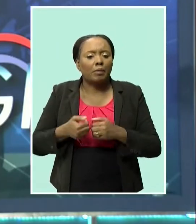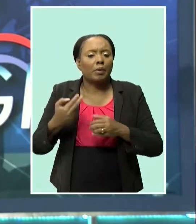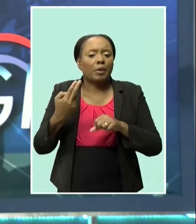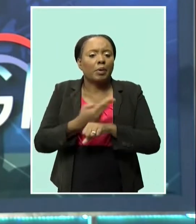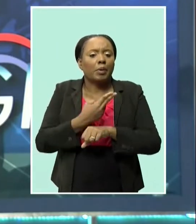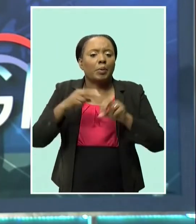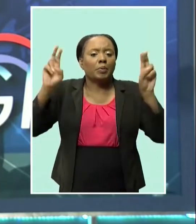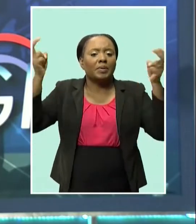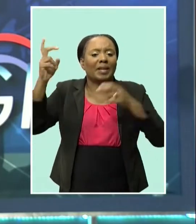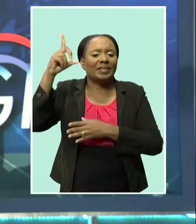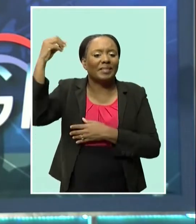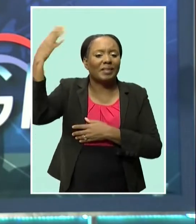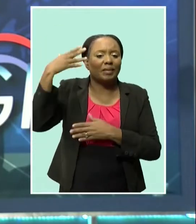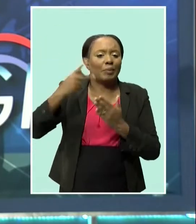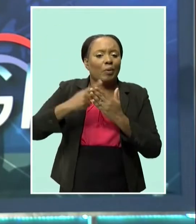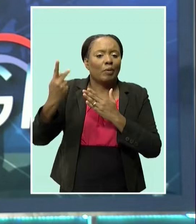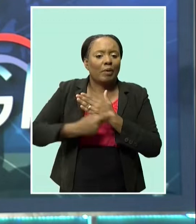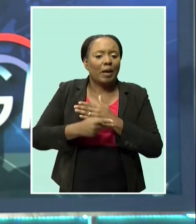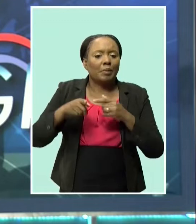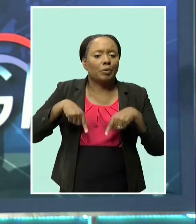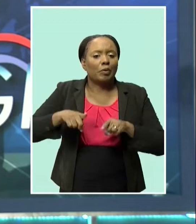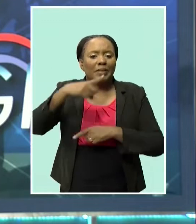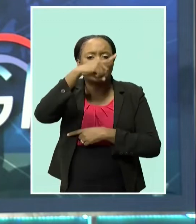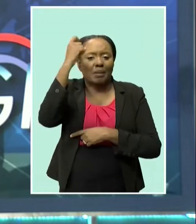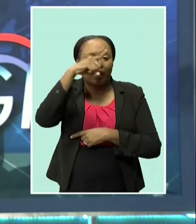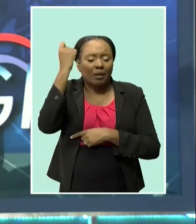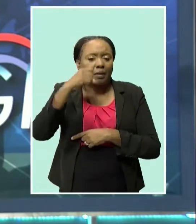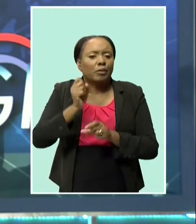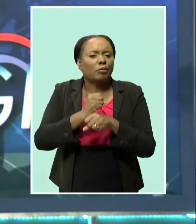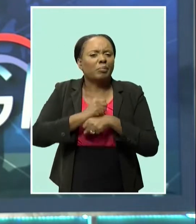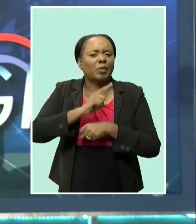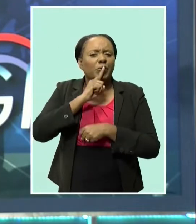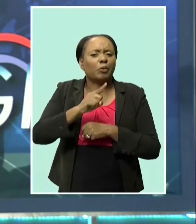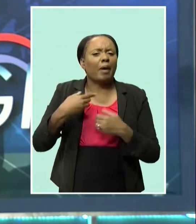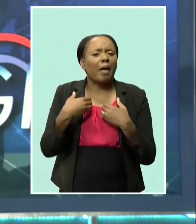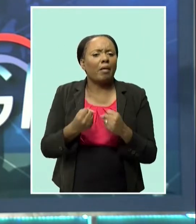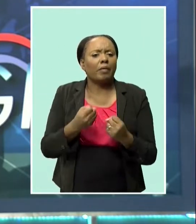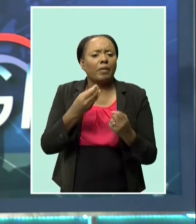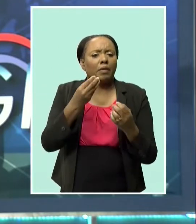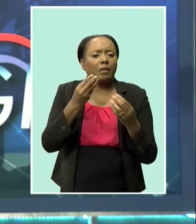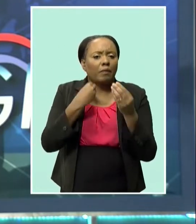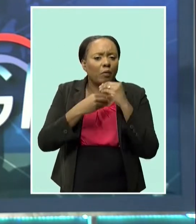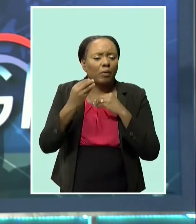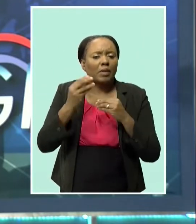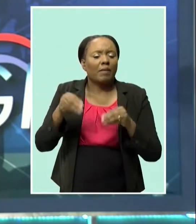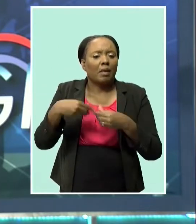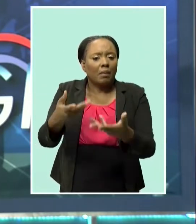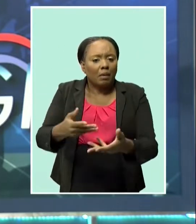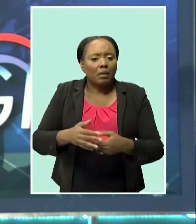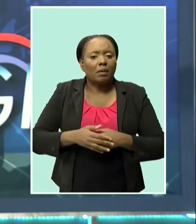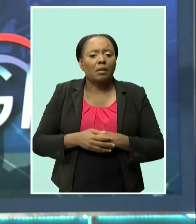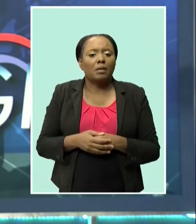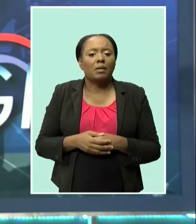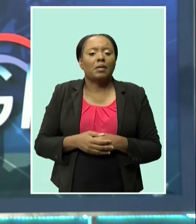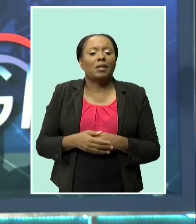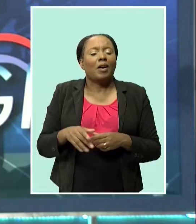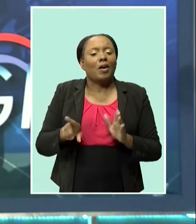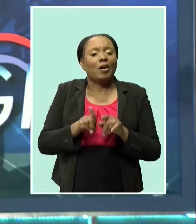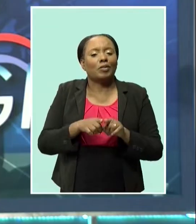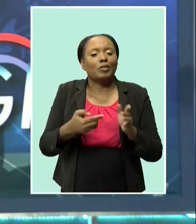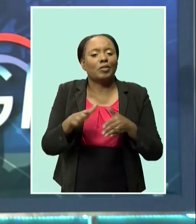to help guide the new policy, ensuring healthy food is affordable. She gave an example for what was a new macaroni pie